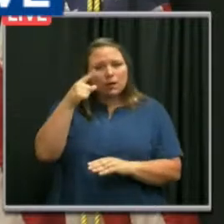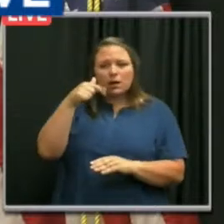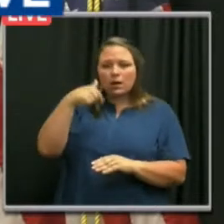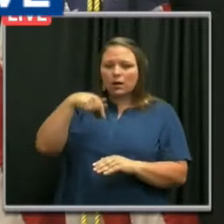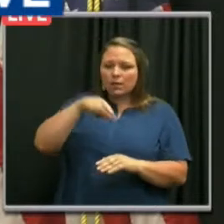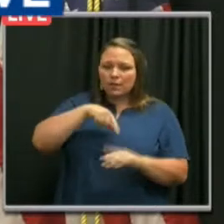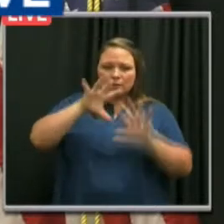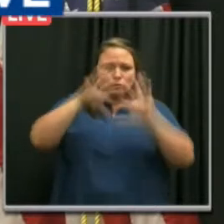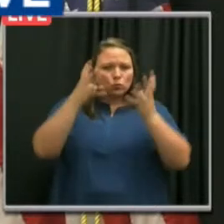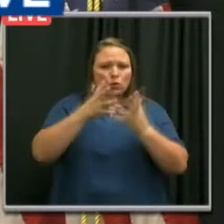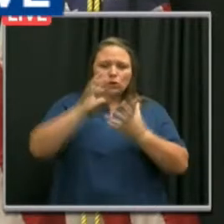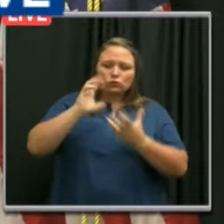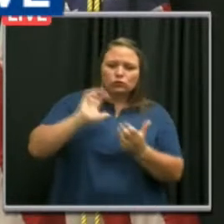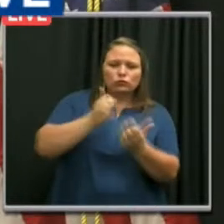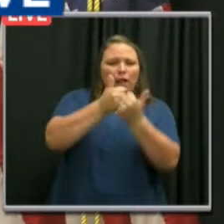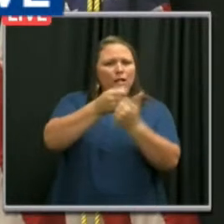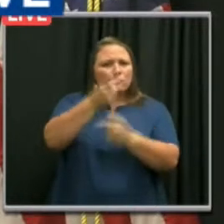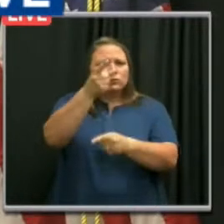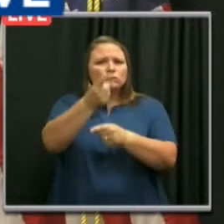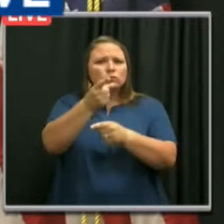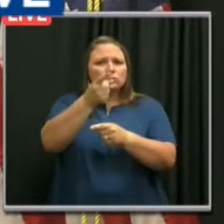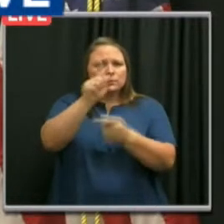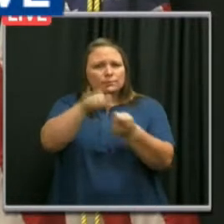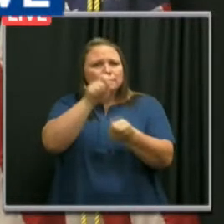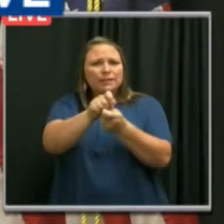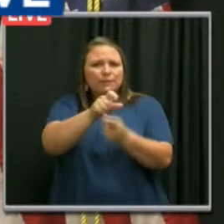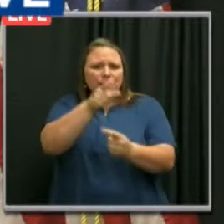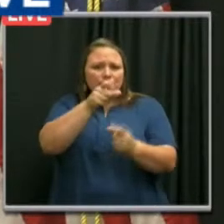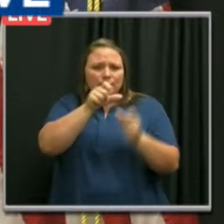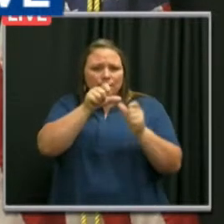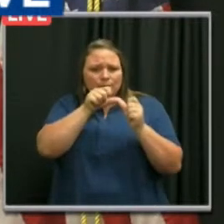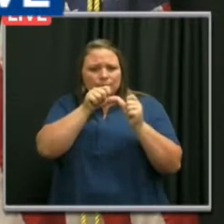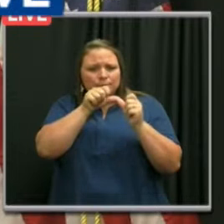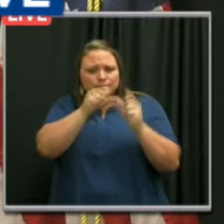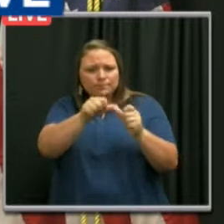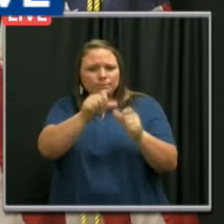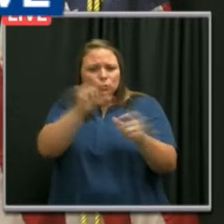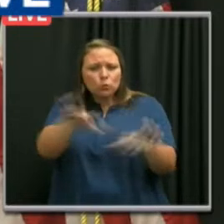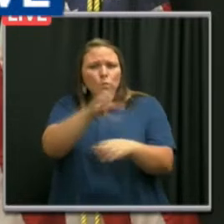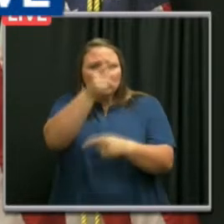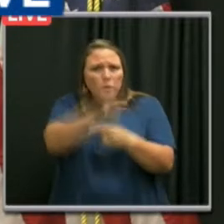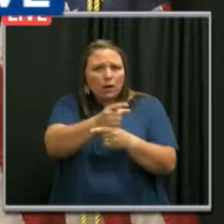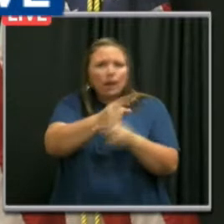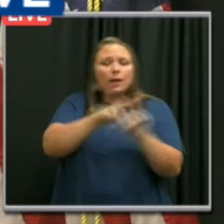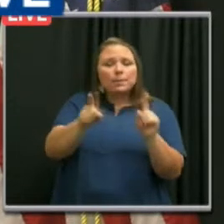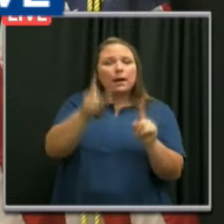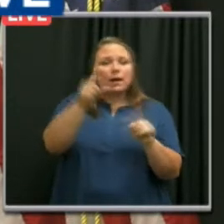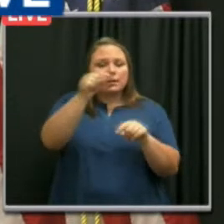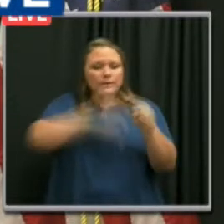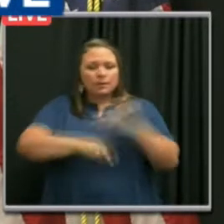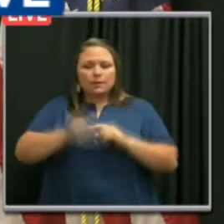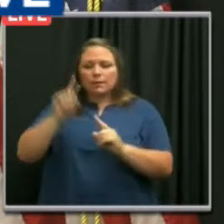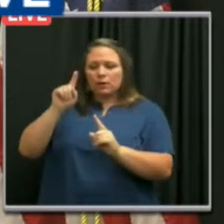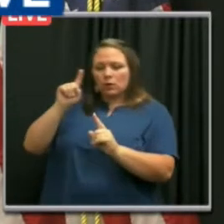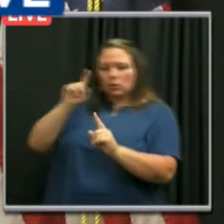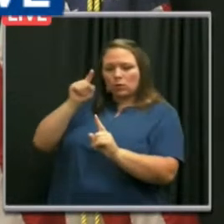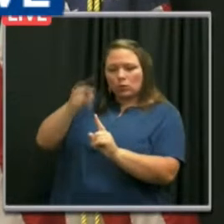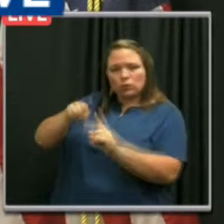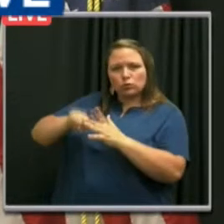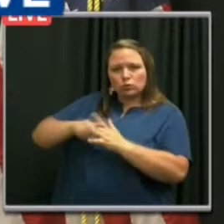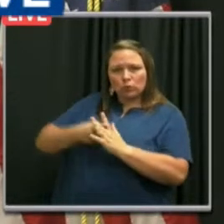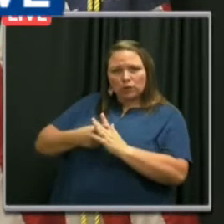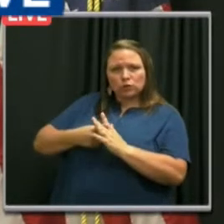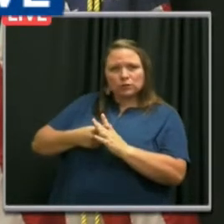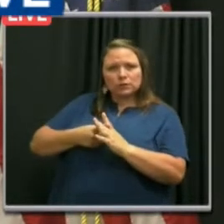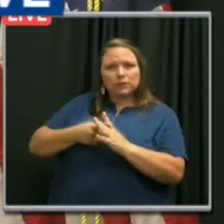days to get it all right. But again, let me go back to that original question, and again, let's talk to the Public Health Department frequently about that, but